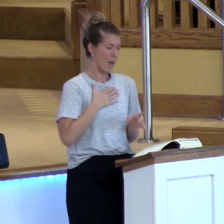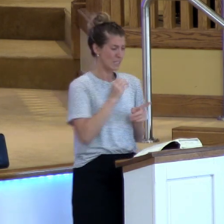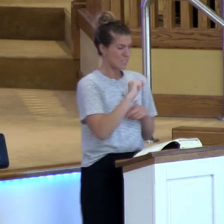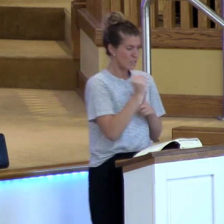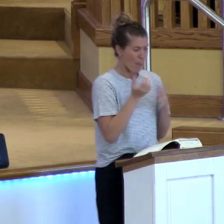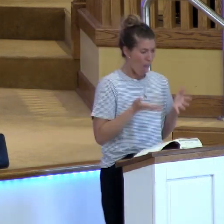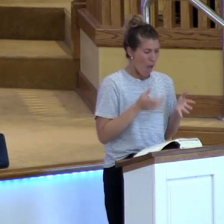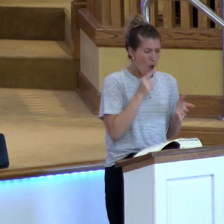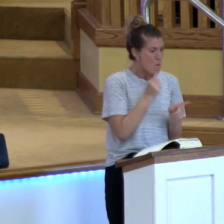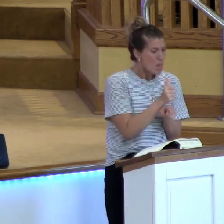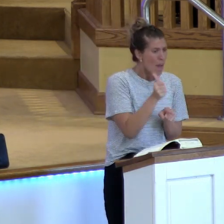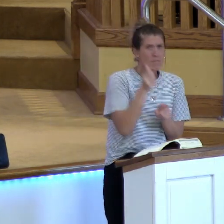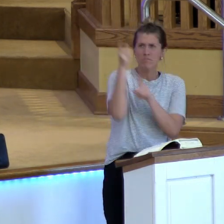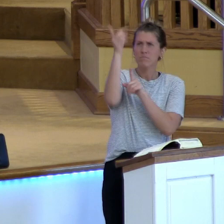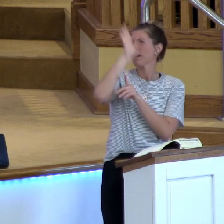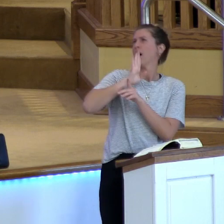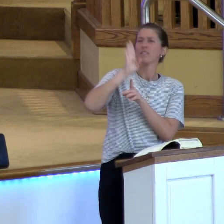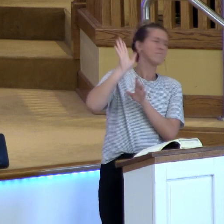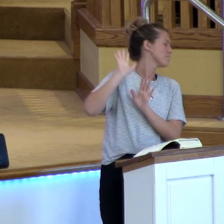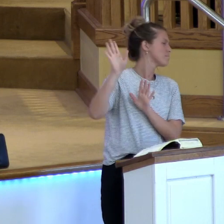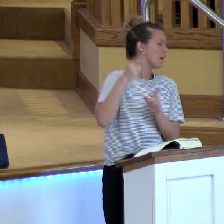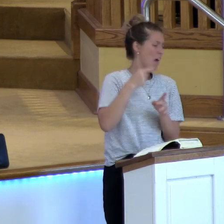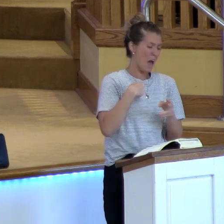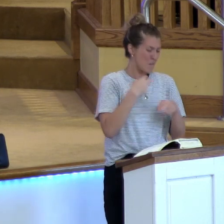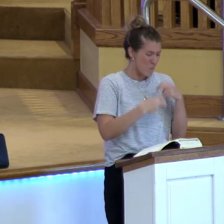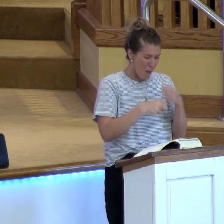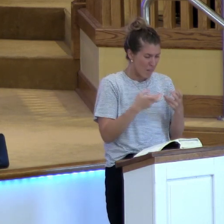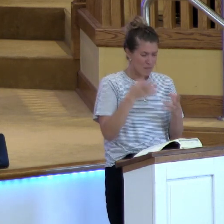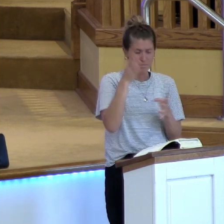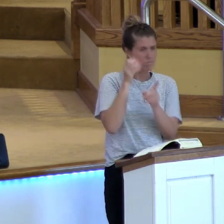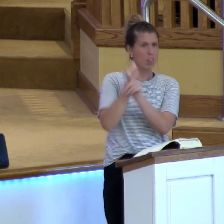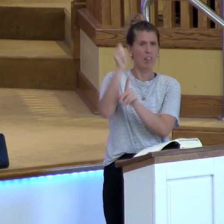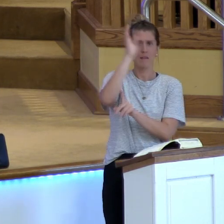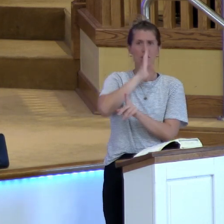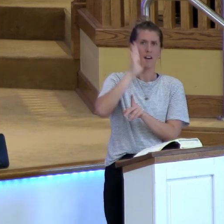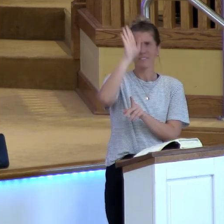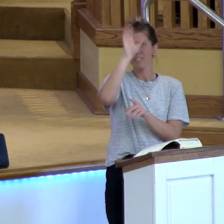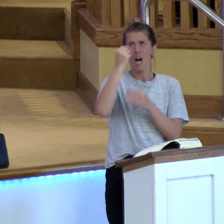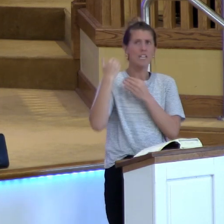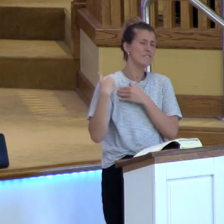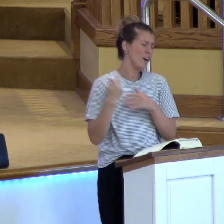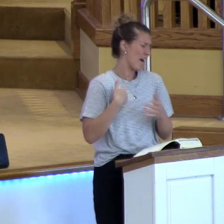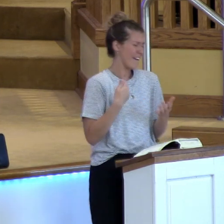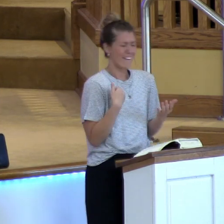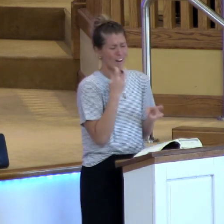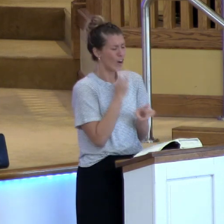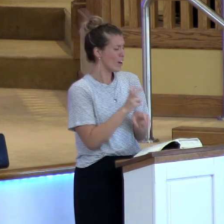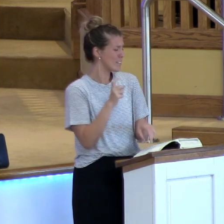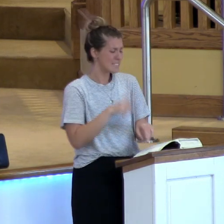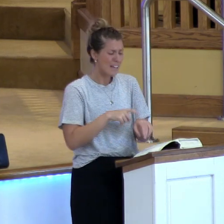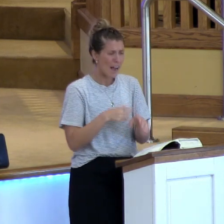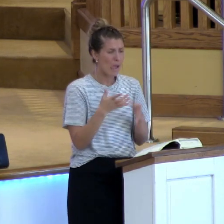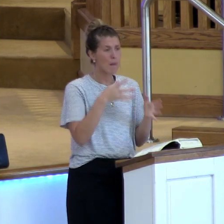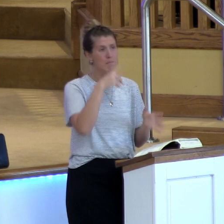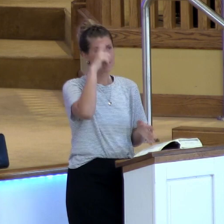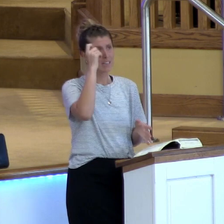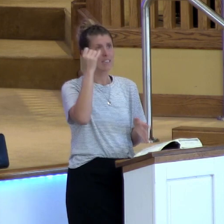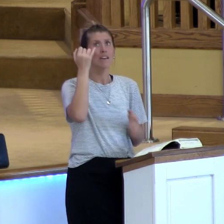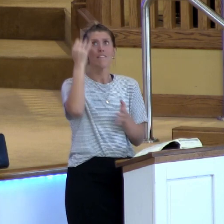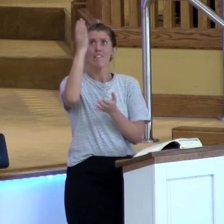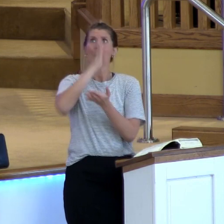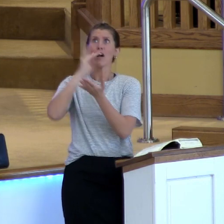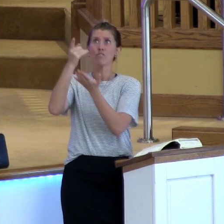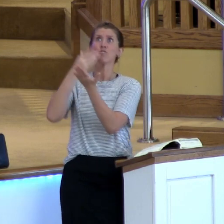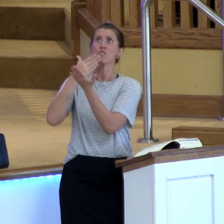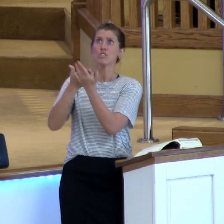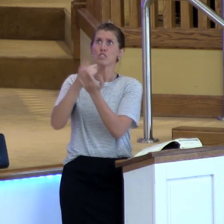situation. That it's God's fault that I'm in this predicament. That it's God's fault that I'm going through this tough time. Because if God was such a good God, he